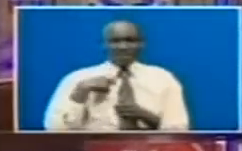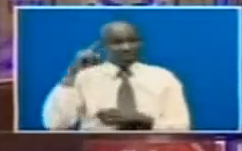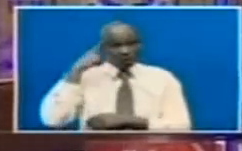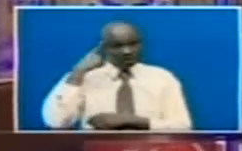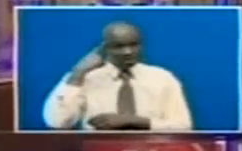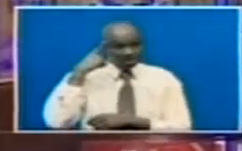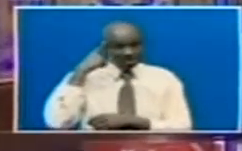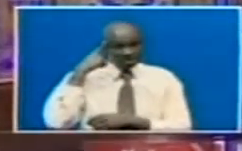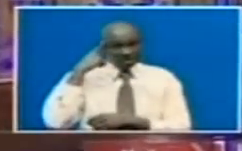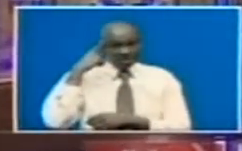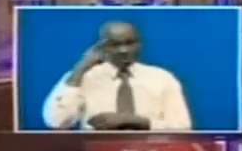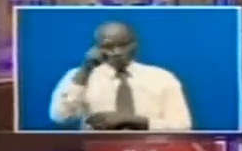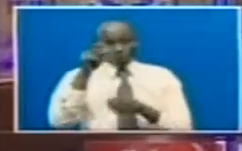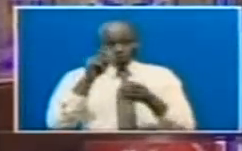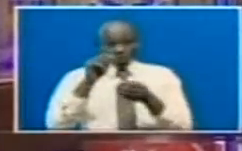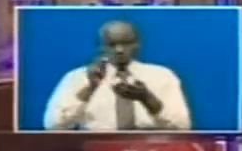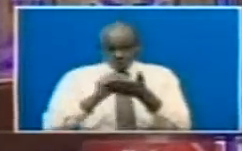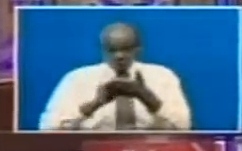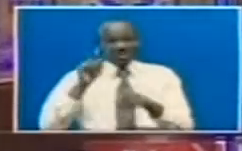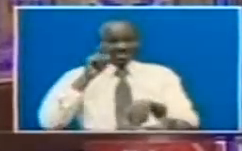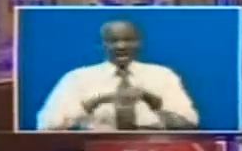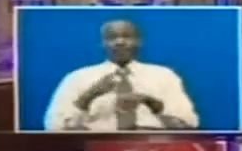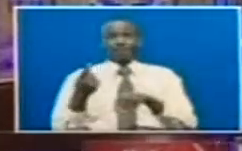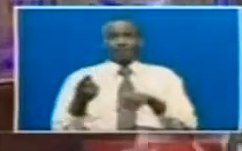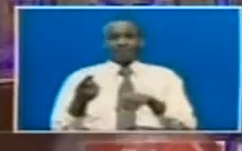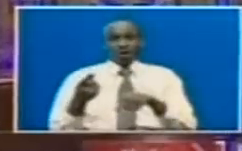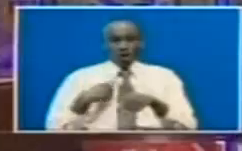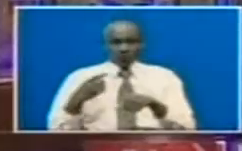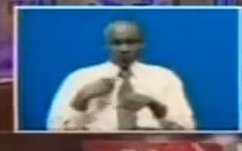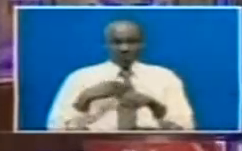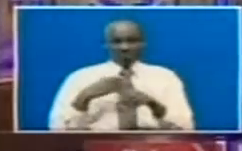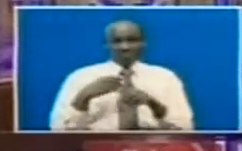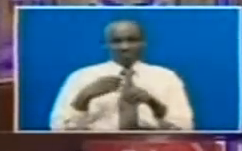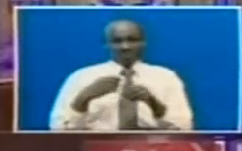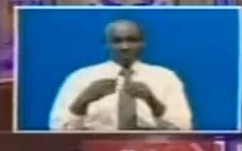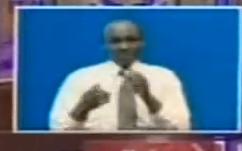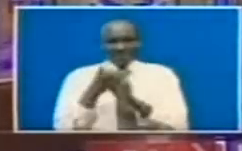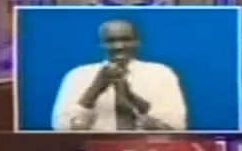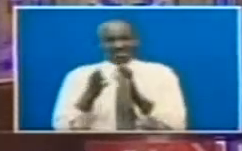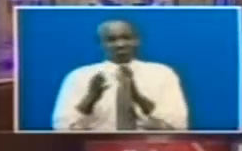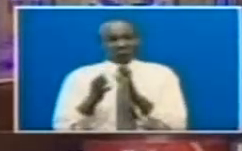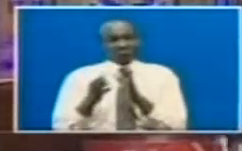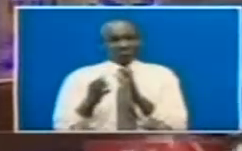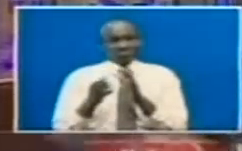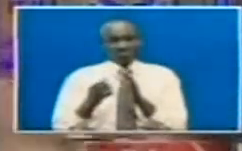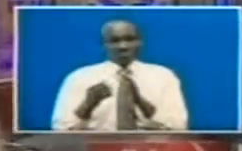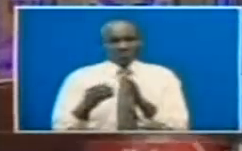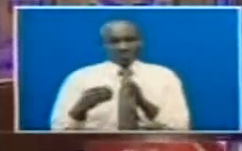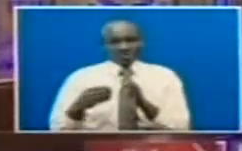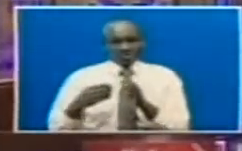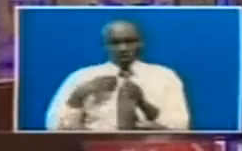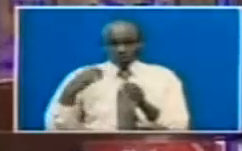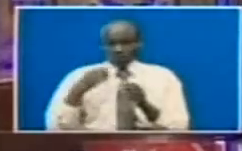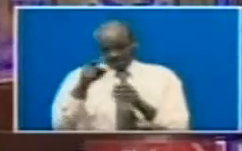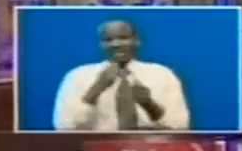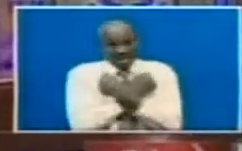thought you wrote during the time of the emergency. Kwa vile inaitwa, tukaathirida nyonege kuhu. It was a